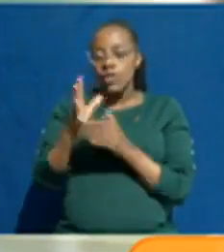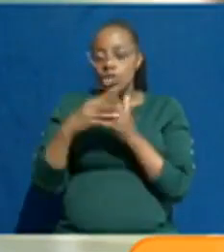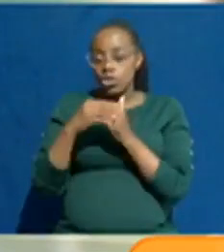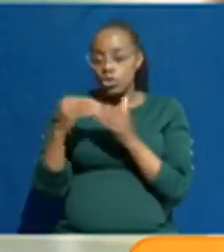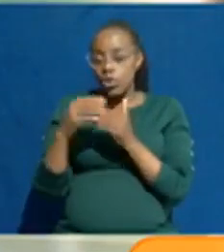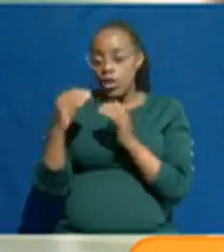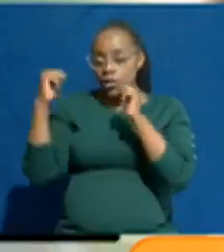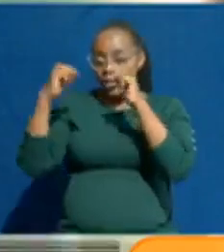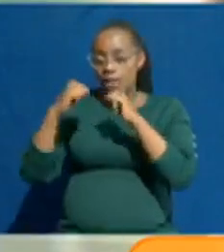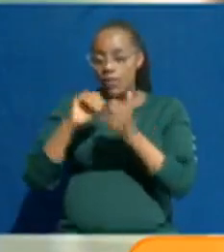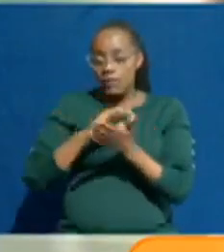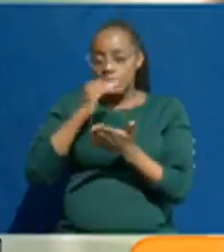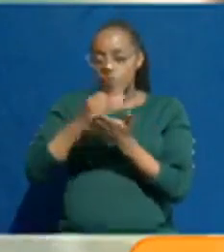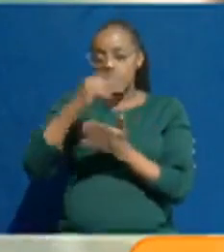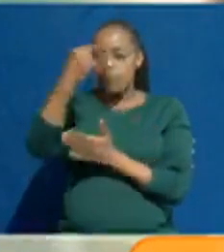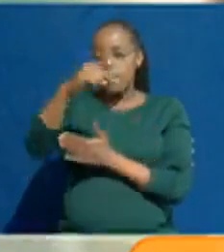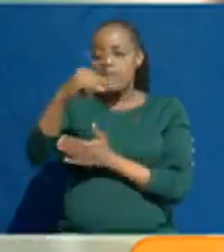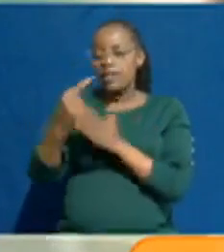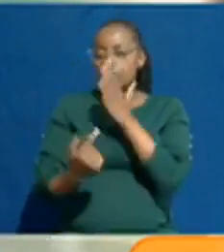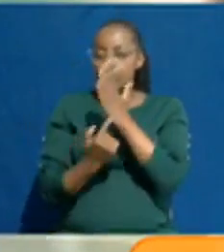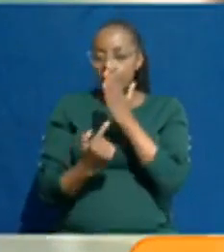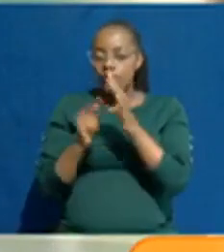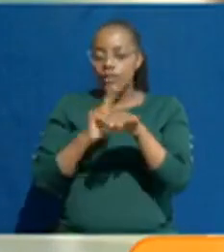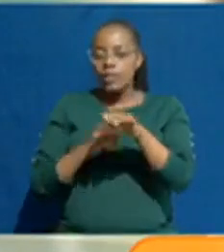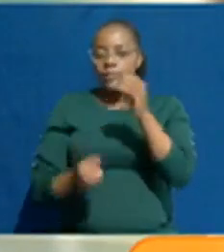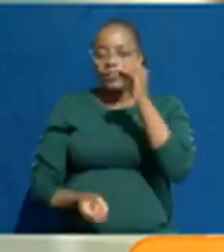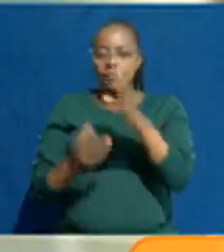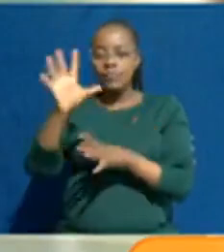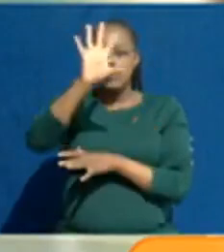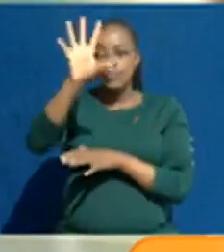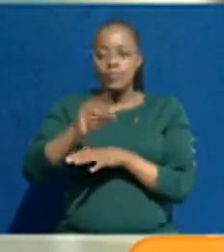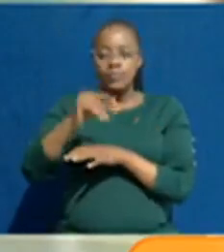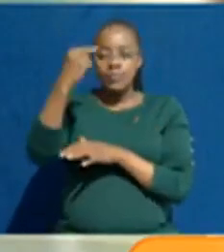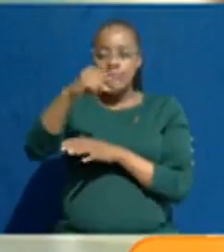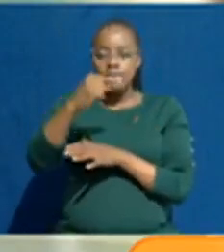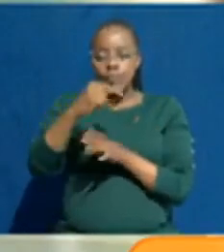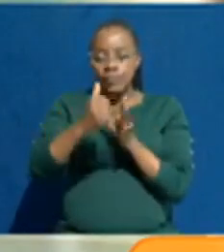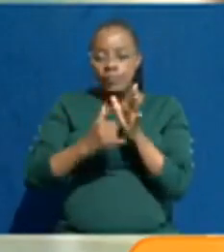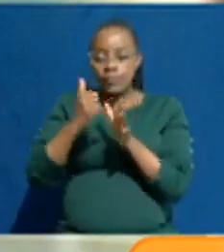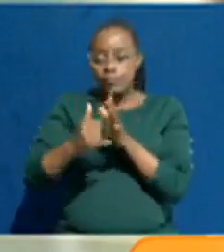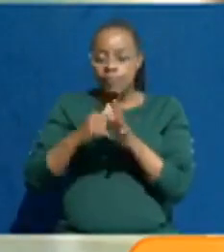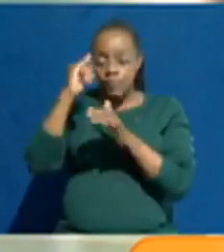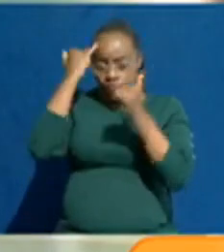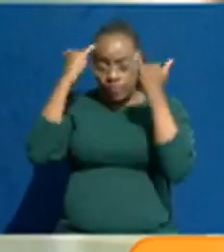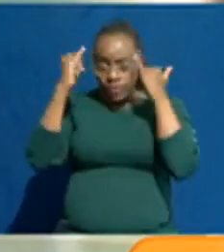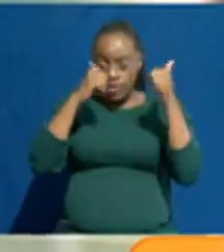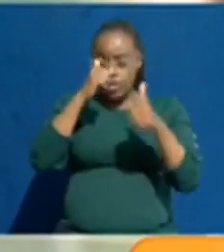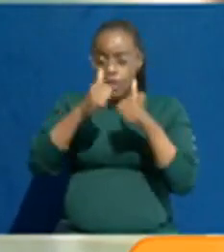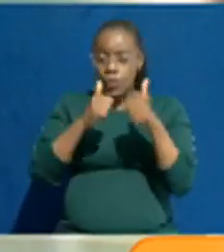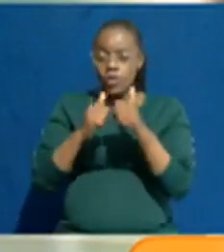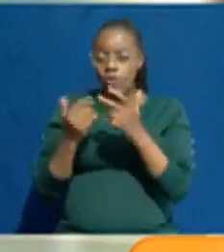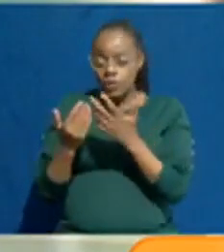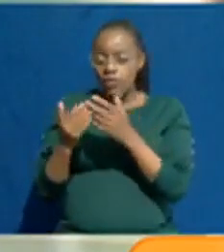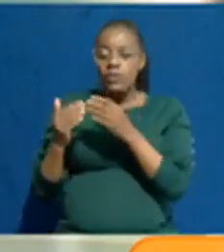$4.5 billion deal to fund green technology during the launch of the Africa Green Industrialization Initiative that was presided